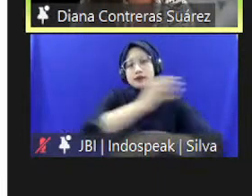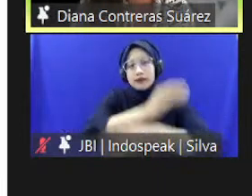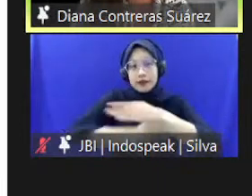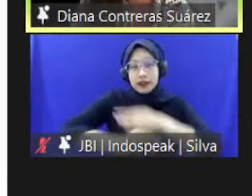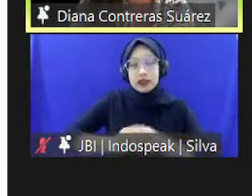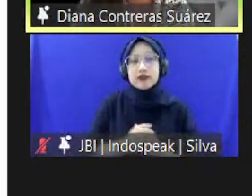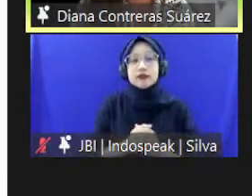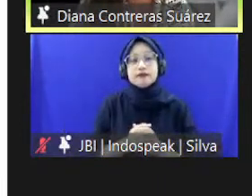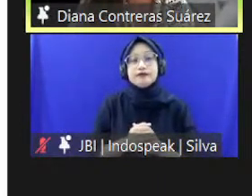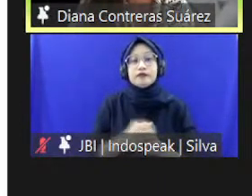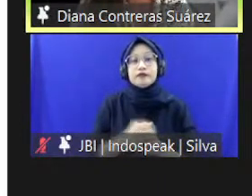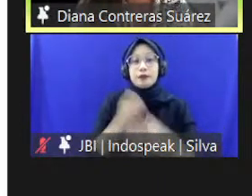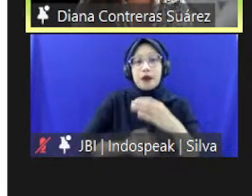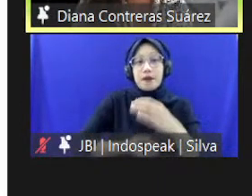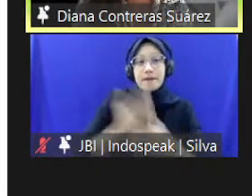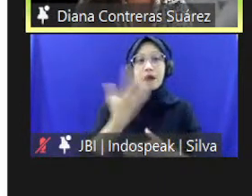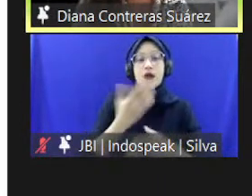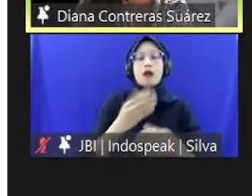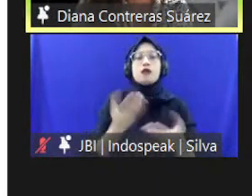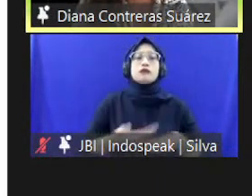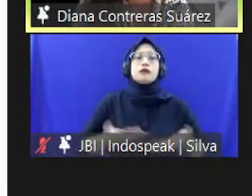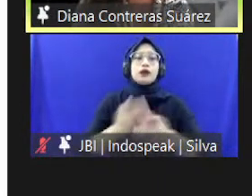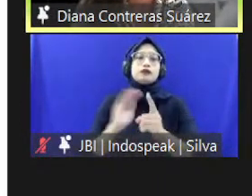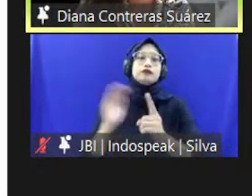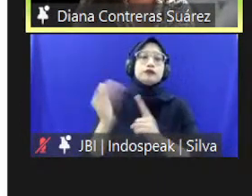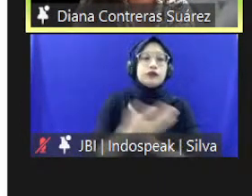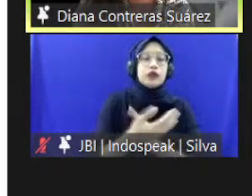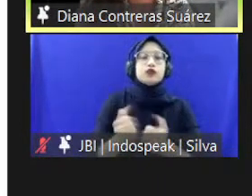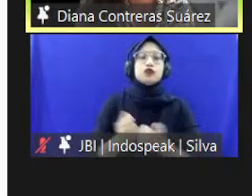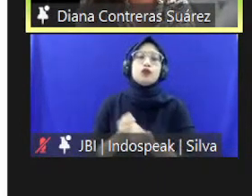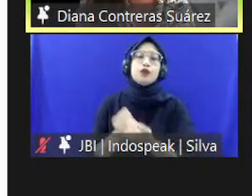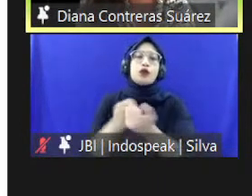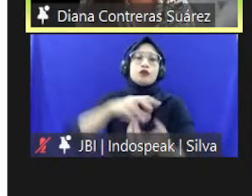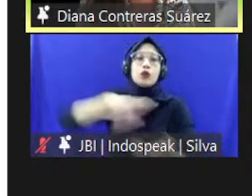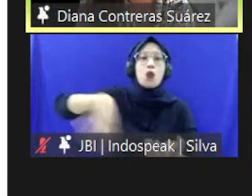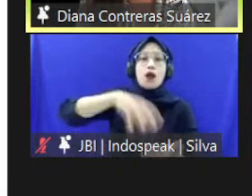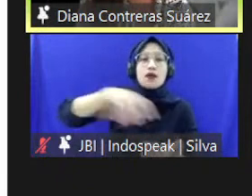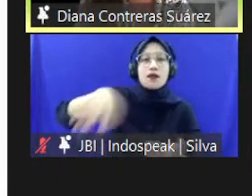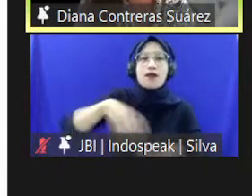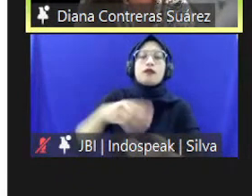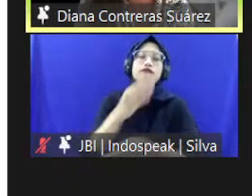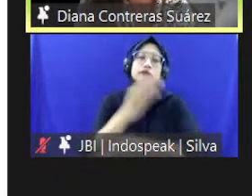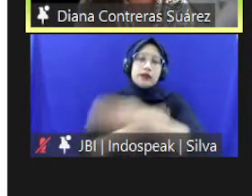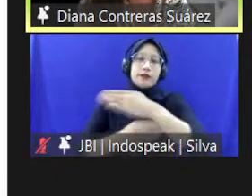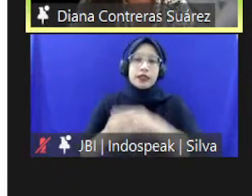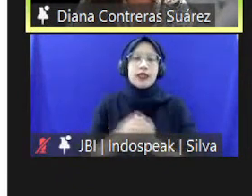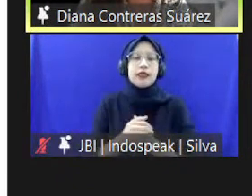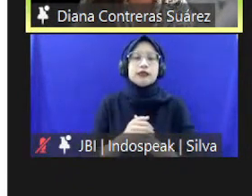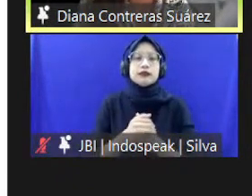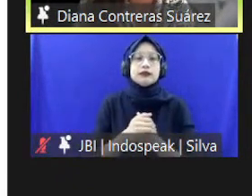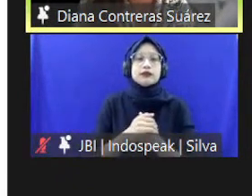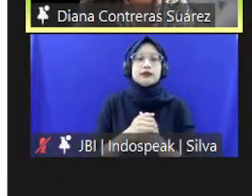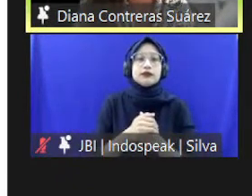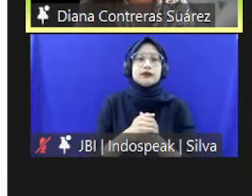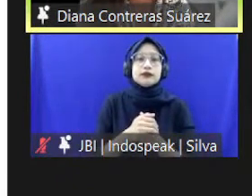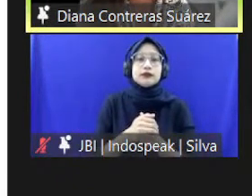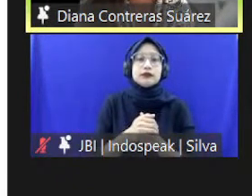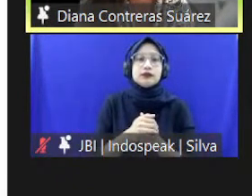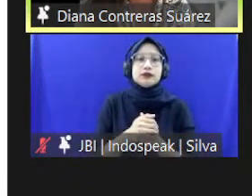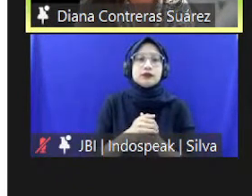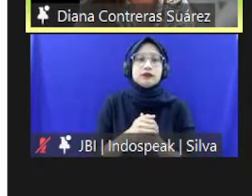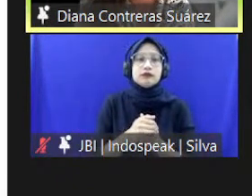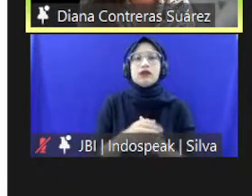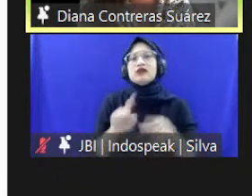improving the social protection program to support families with people with disabilities, and to the extent that the current coverage is